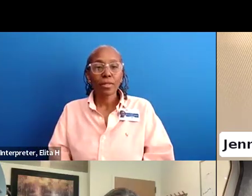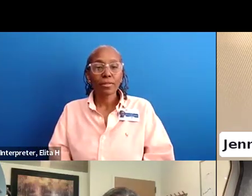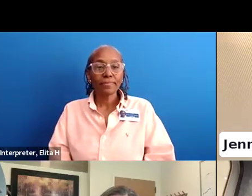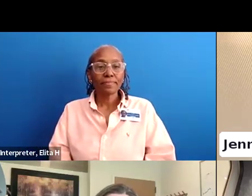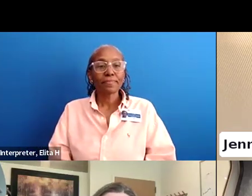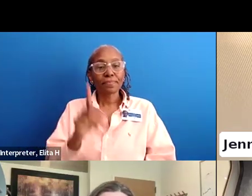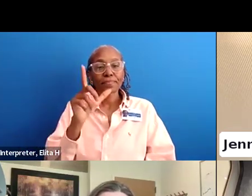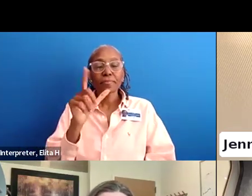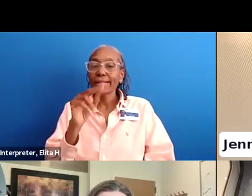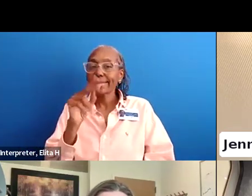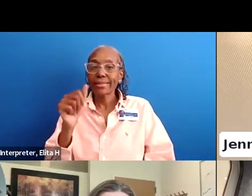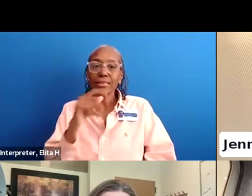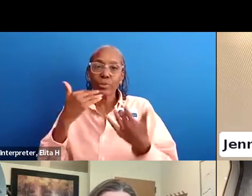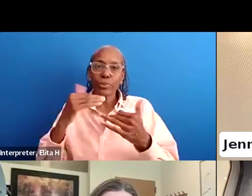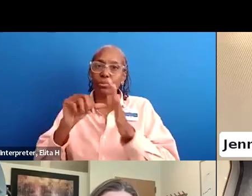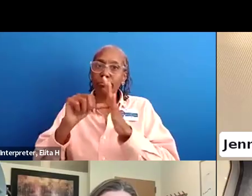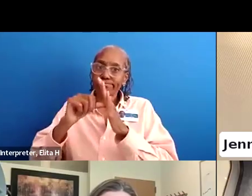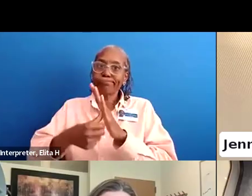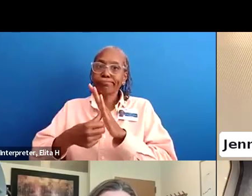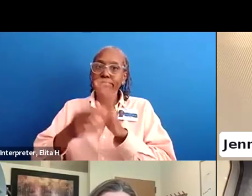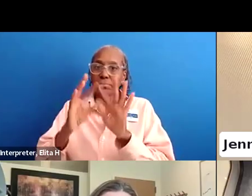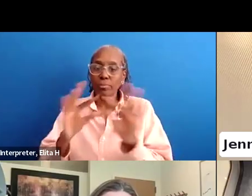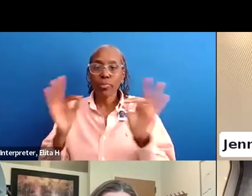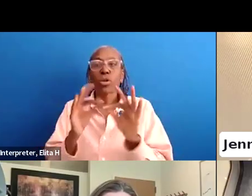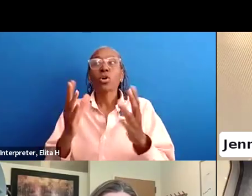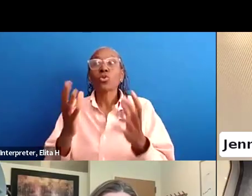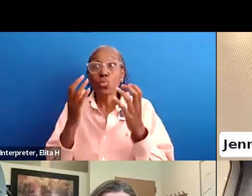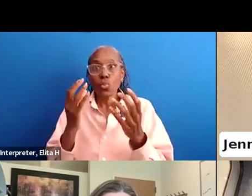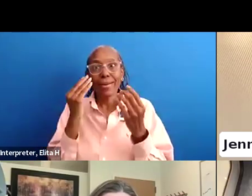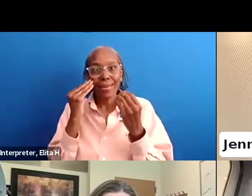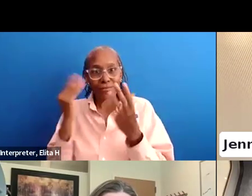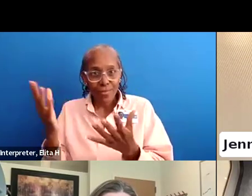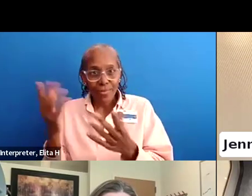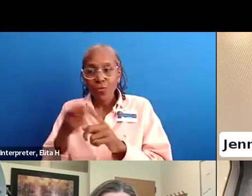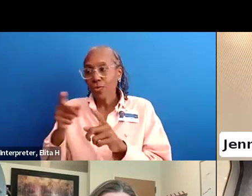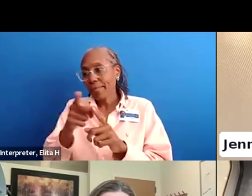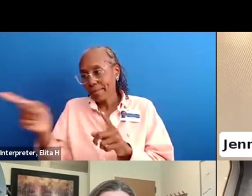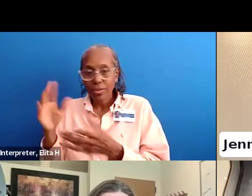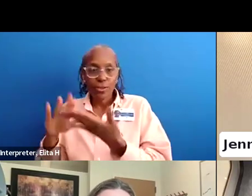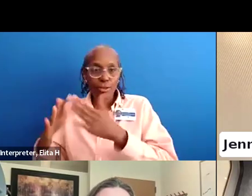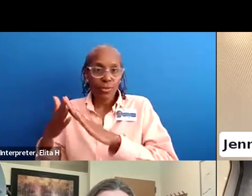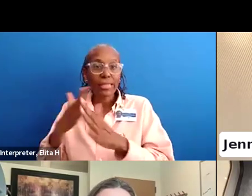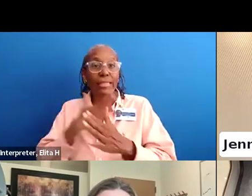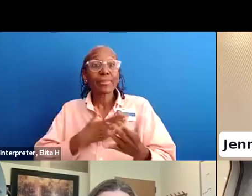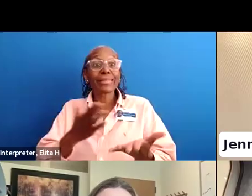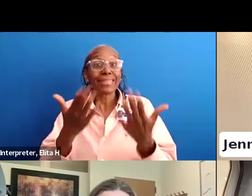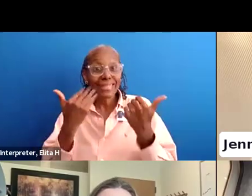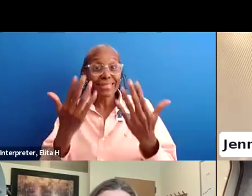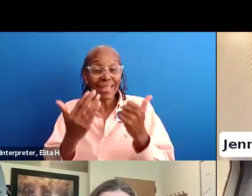And that cannot be emphasized enough. You want information from the community, so please